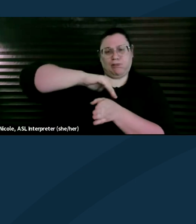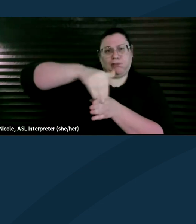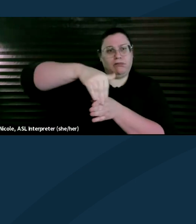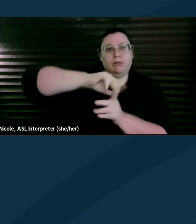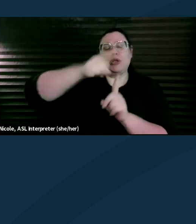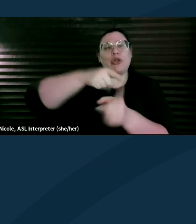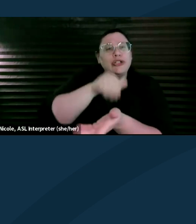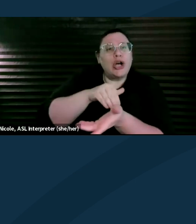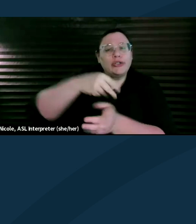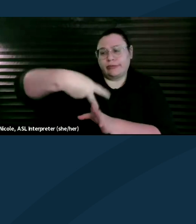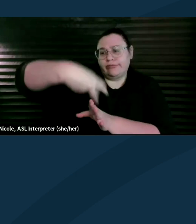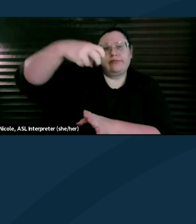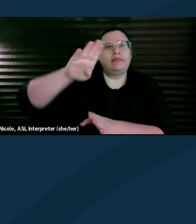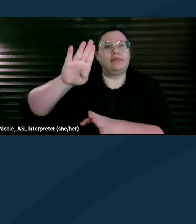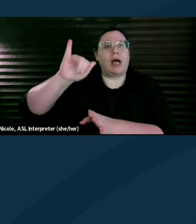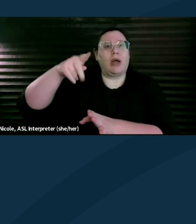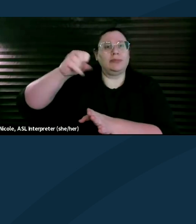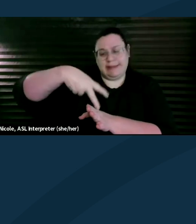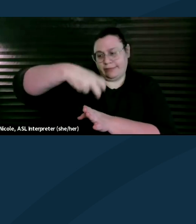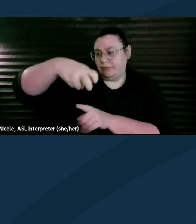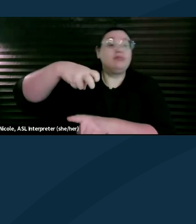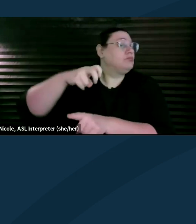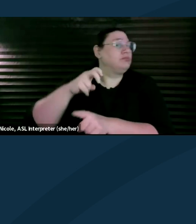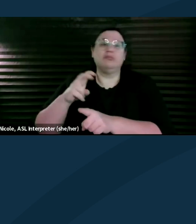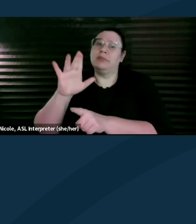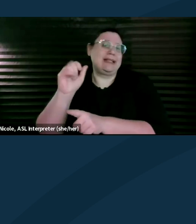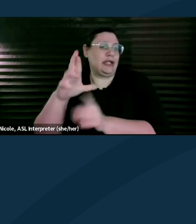a biopsy. It wasn't cancerous.